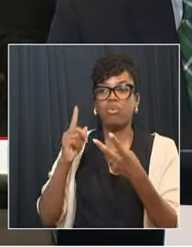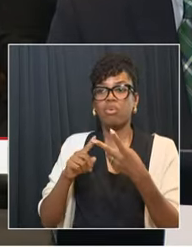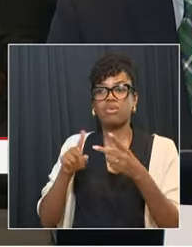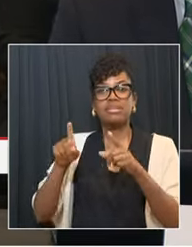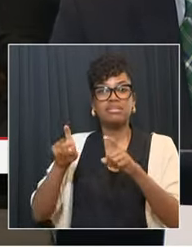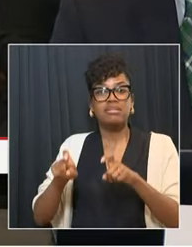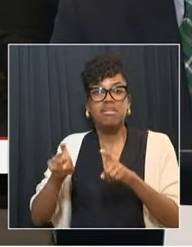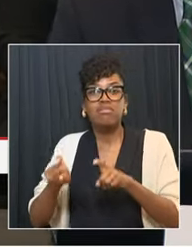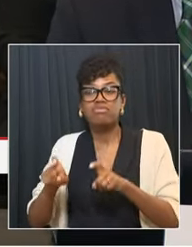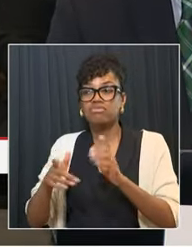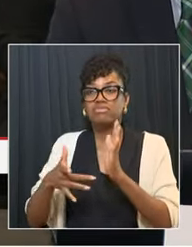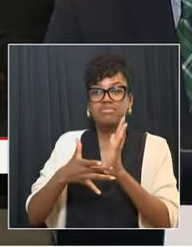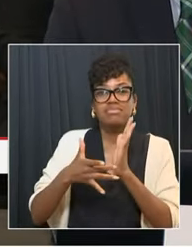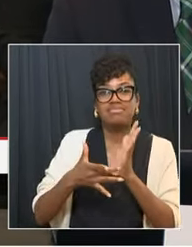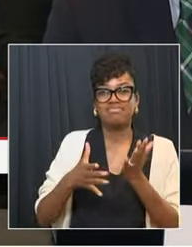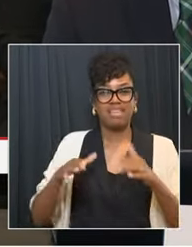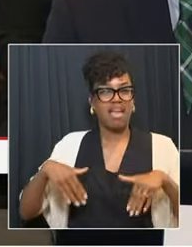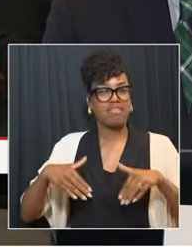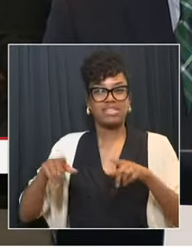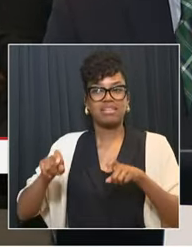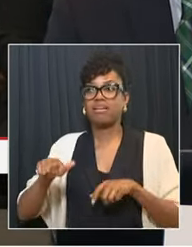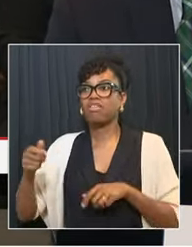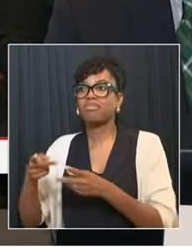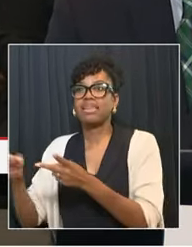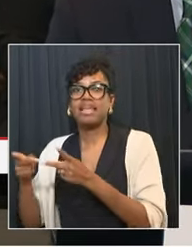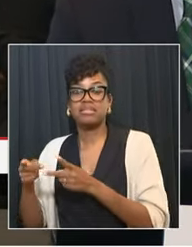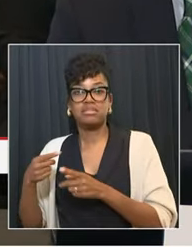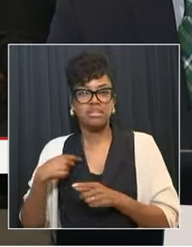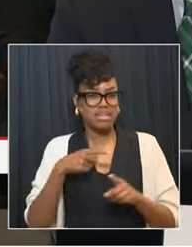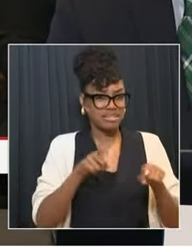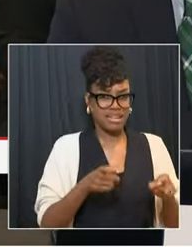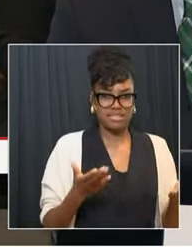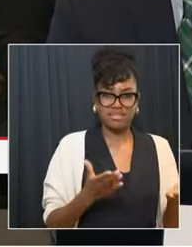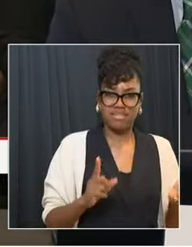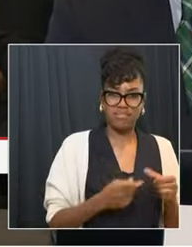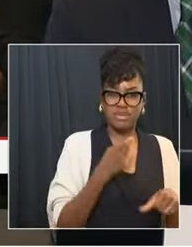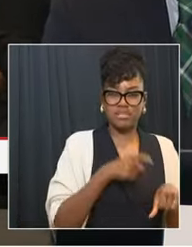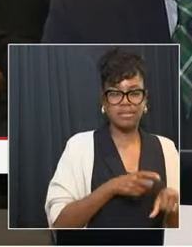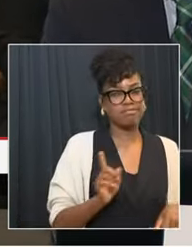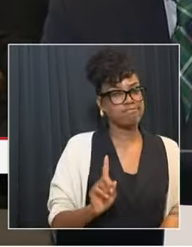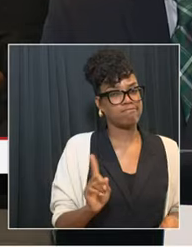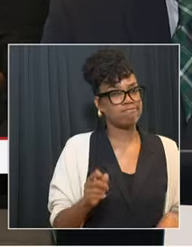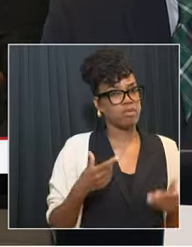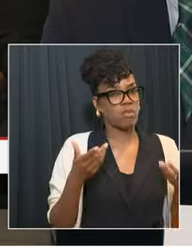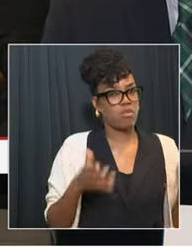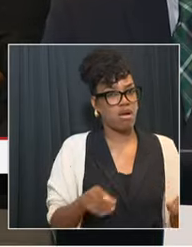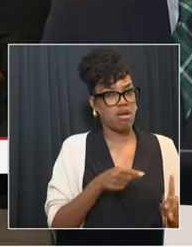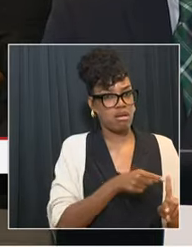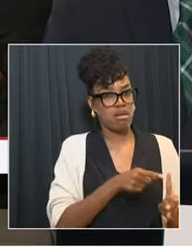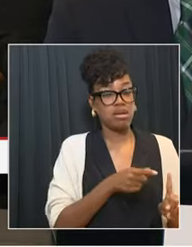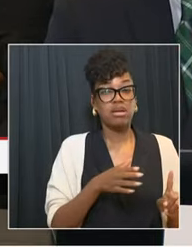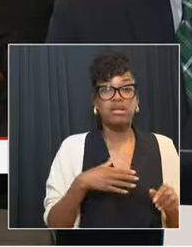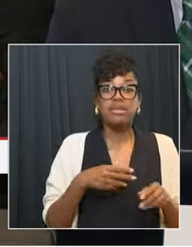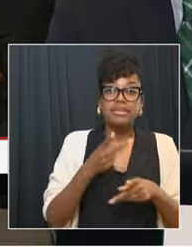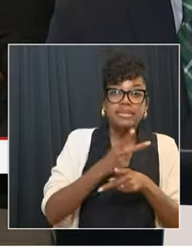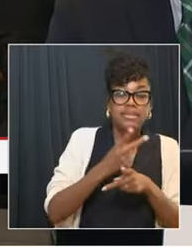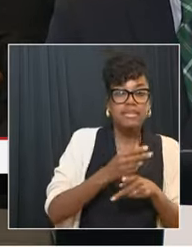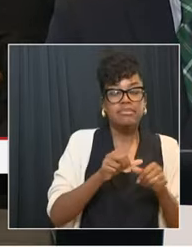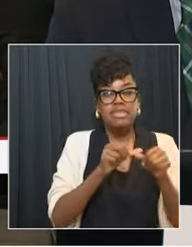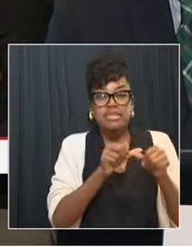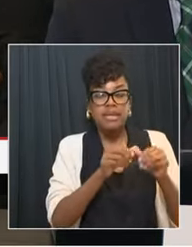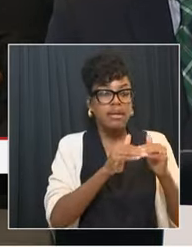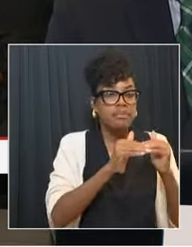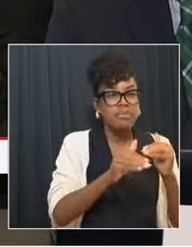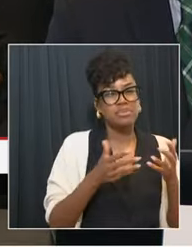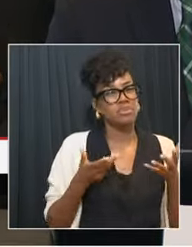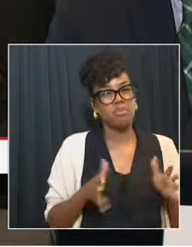And we don't necessarily want to be the first in order to not be able to properly maintain it going forward. So I think if